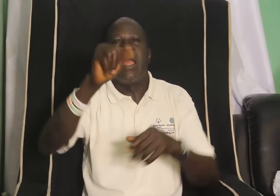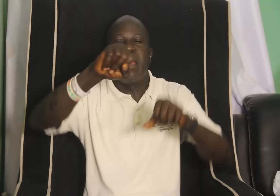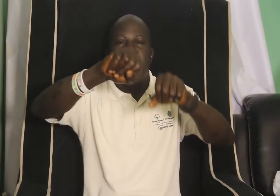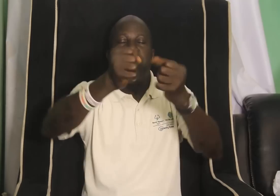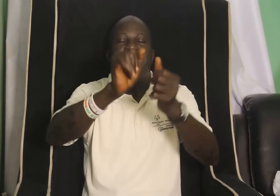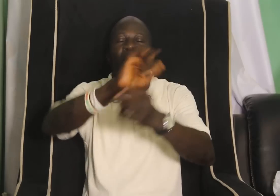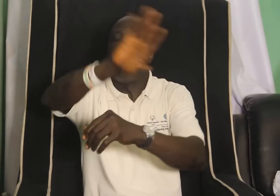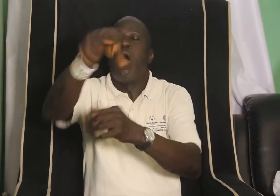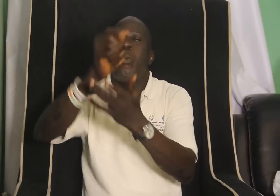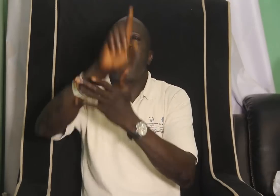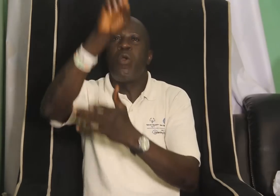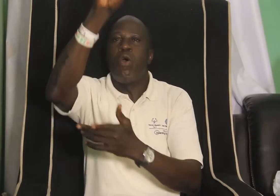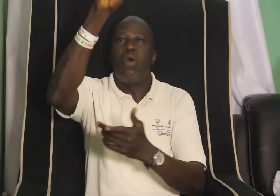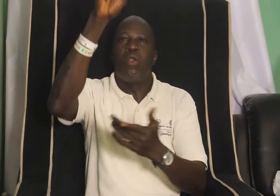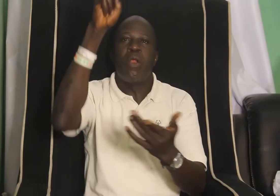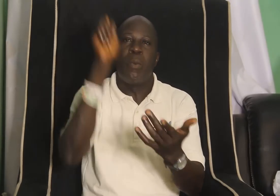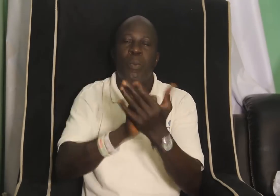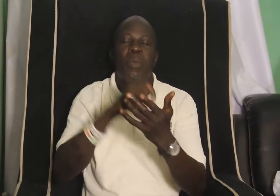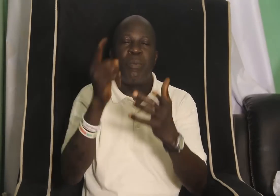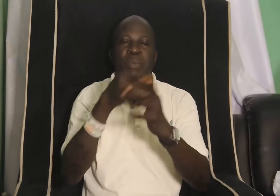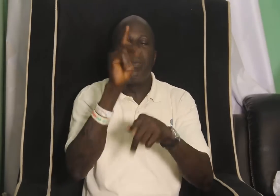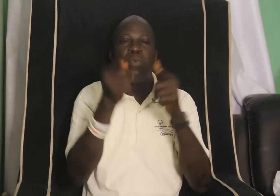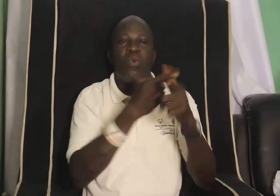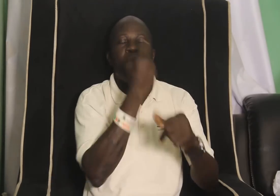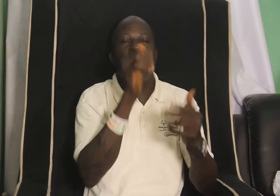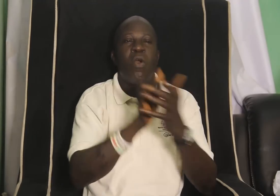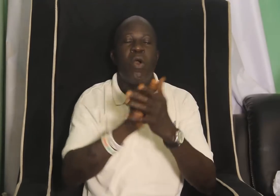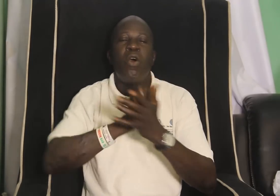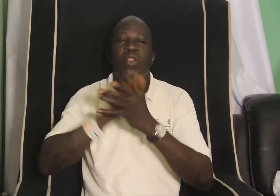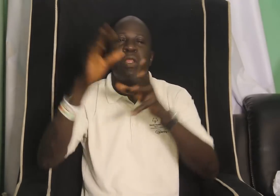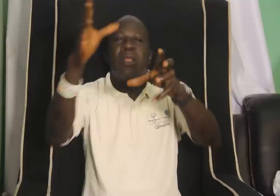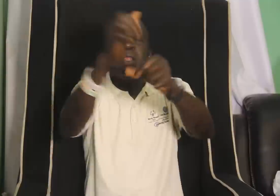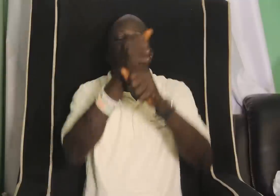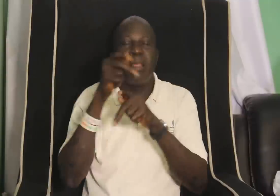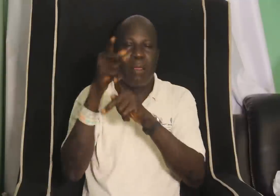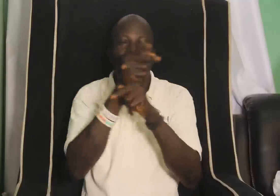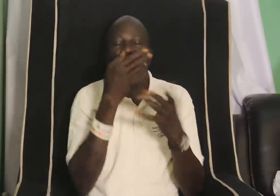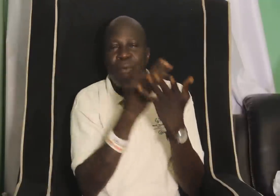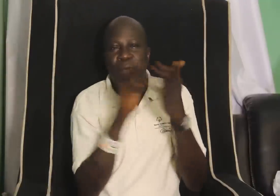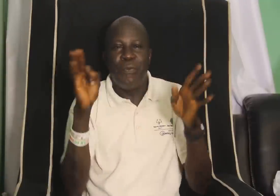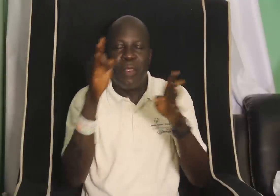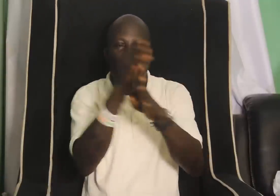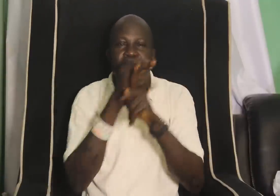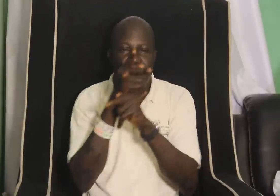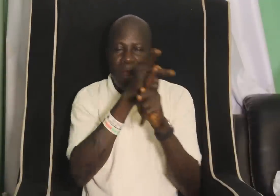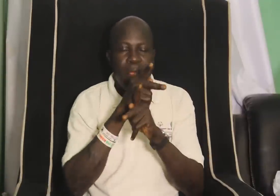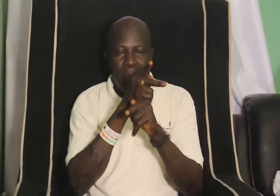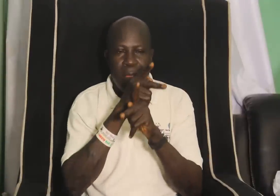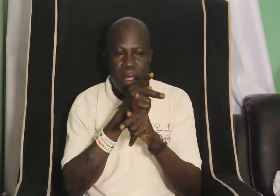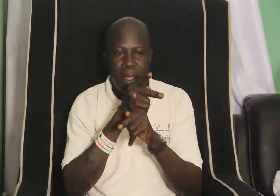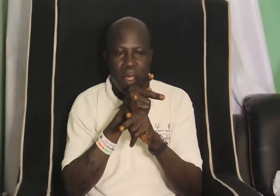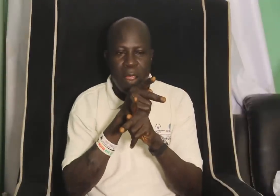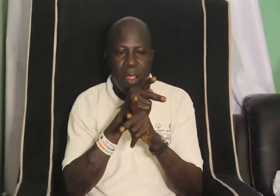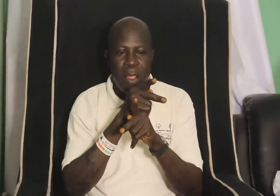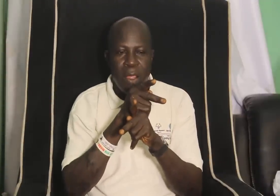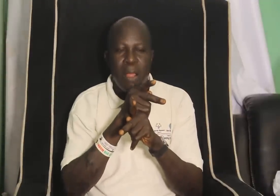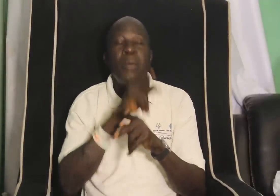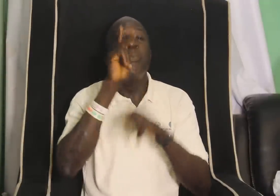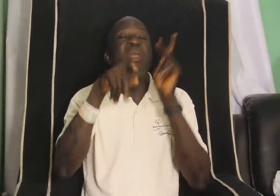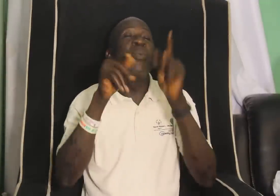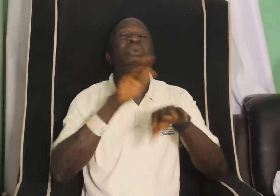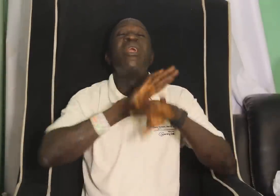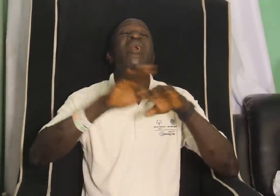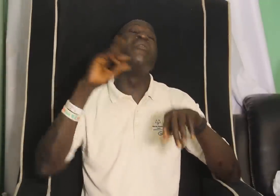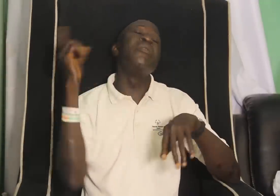leg ogorun eniyan to ko pe the first 100 people that call won gba itoju ofe they will give them free care awon ti o gbara